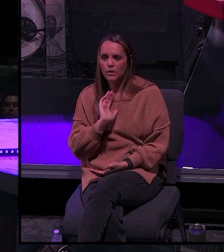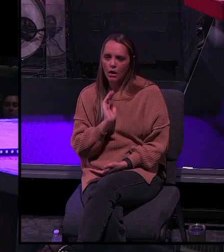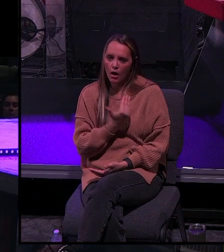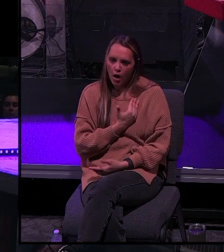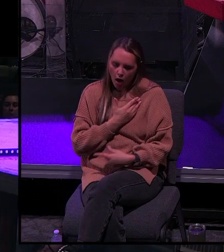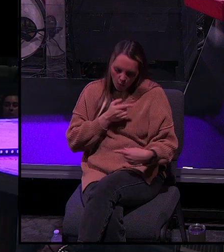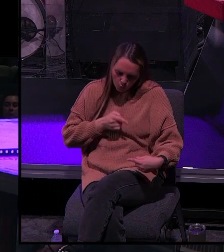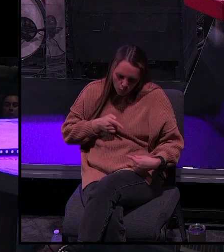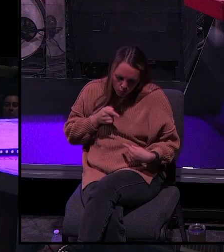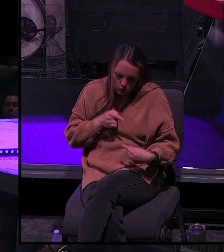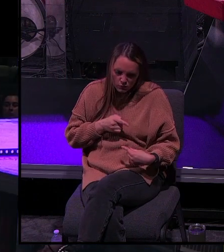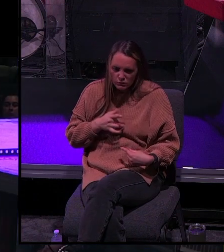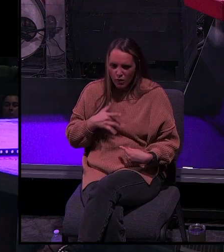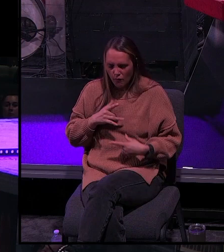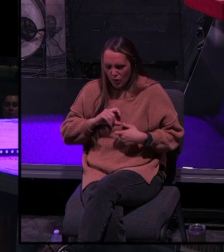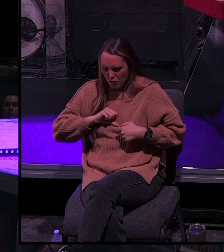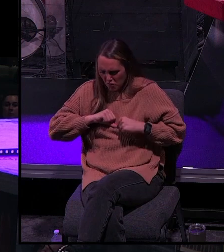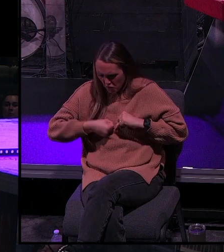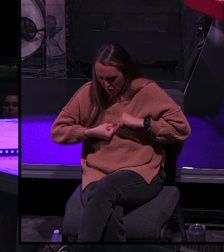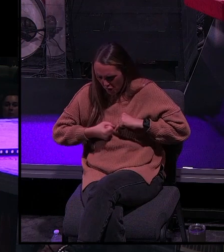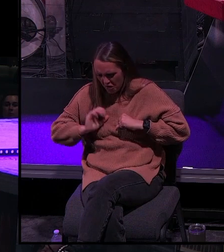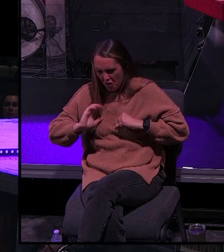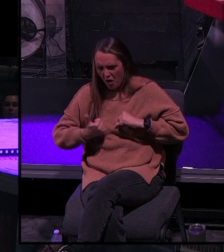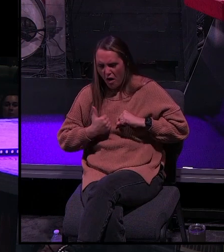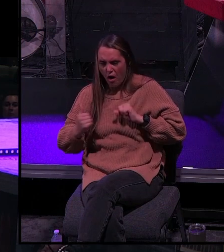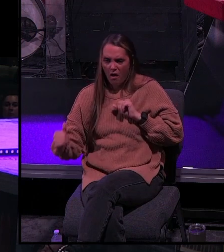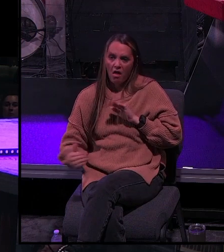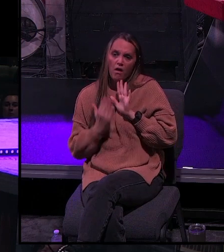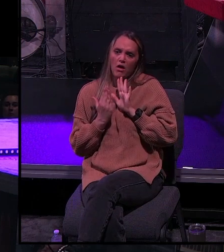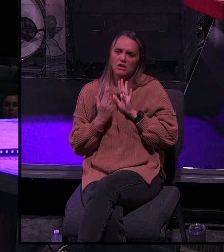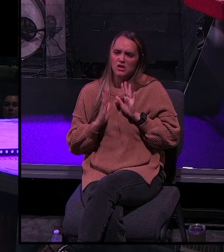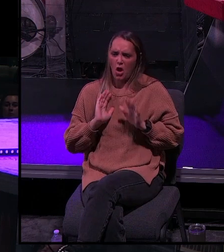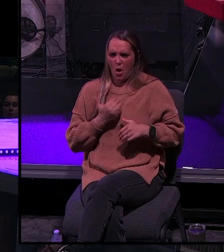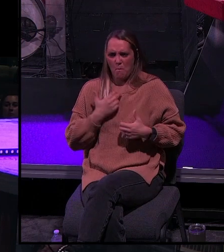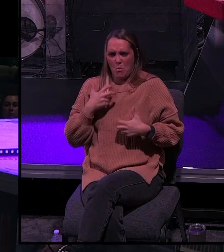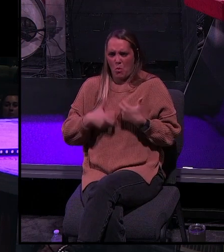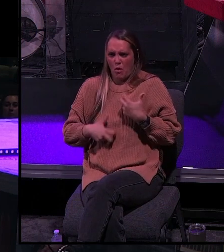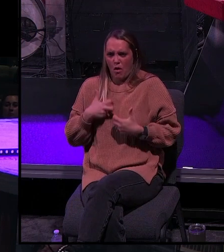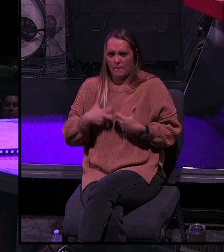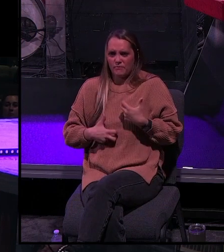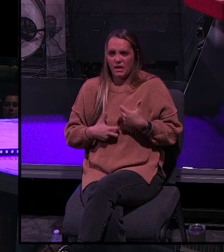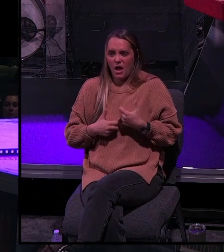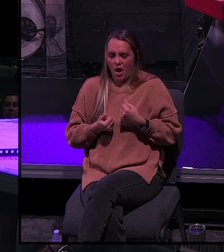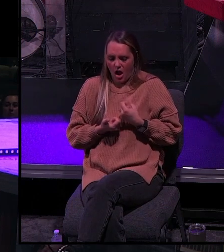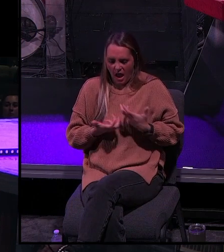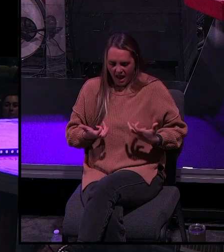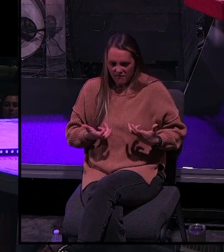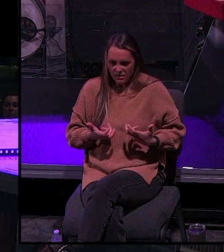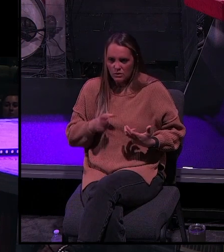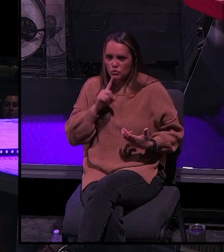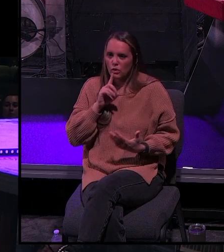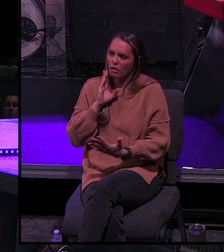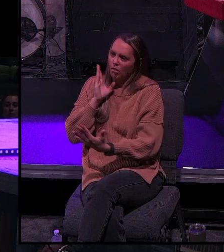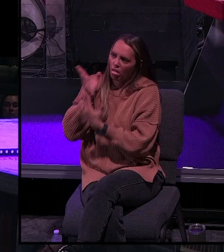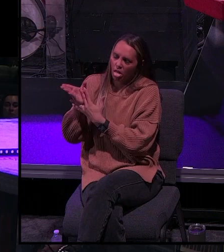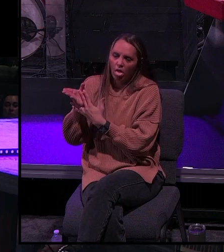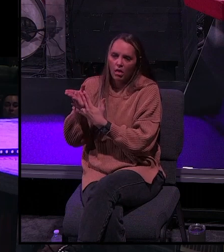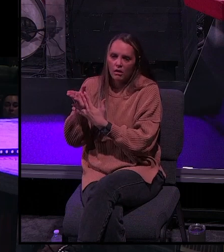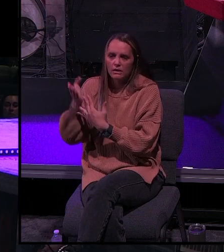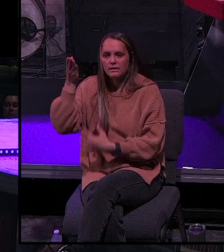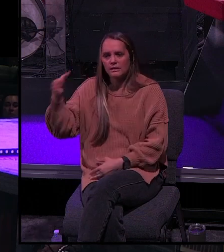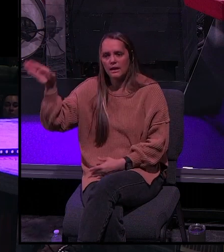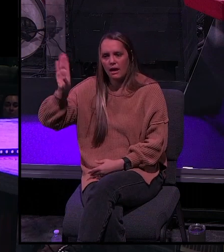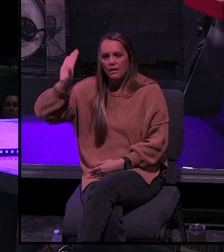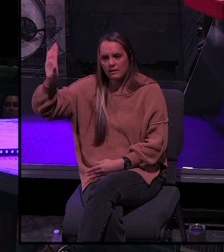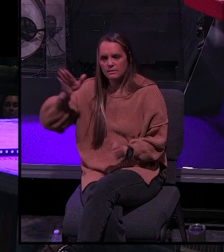brokenness, our challenges, our problems, those things are interfering with God's plan for our lives, right? That's